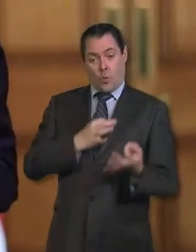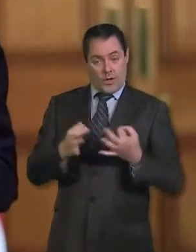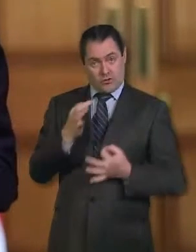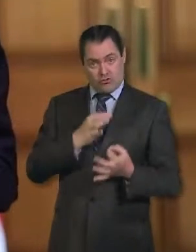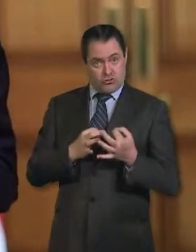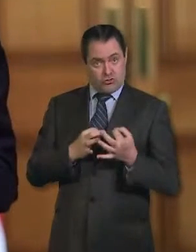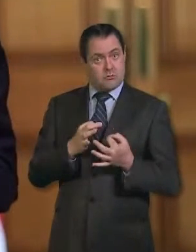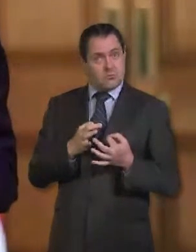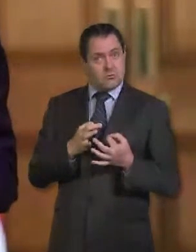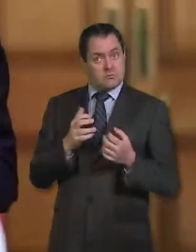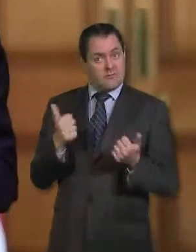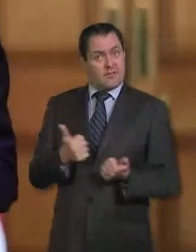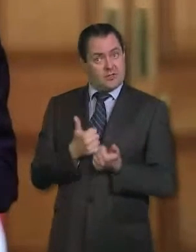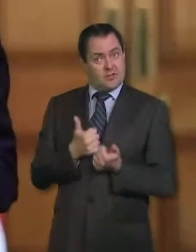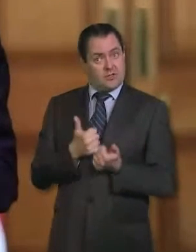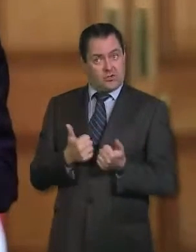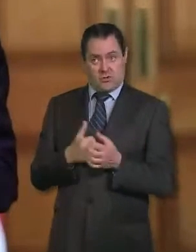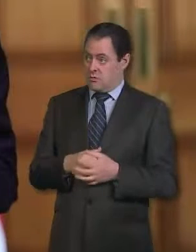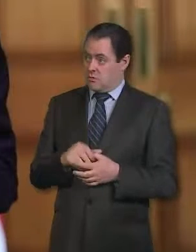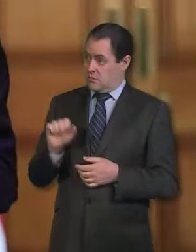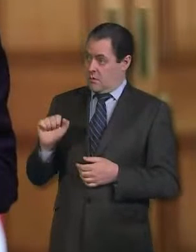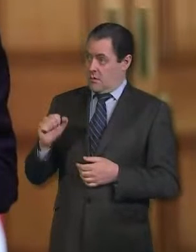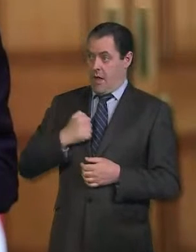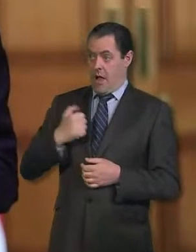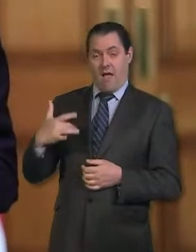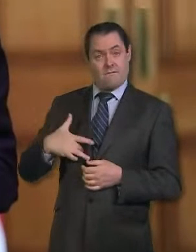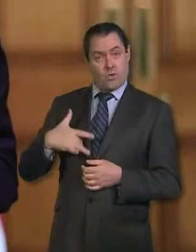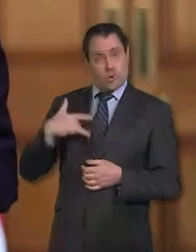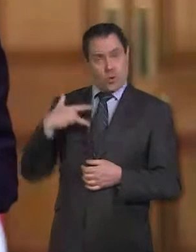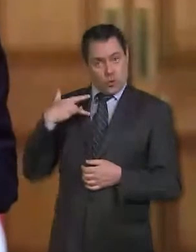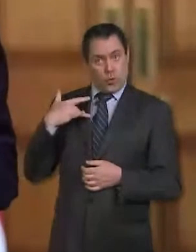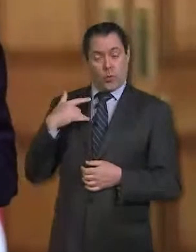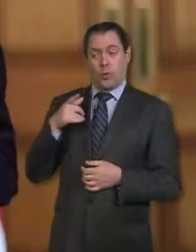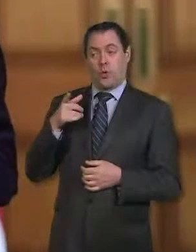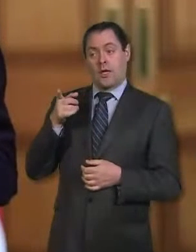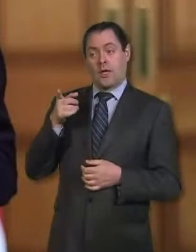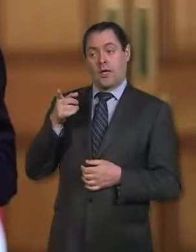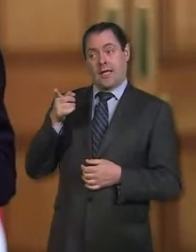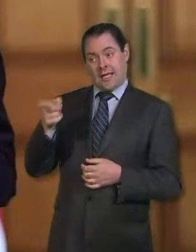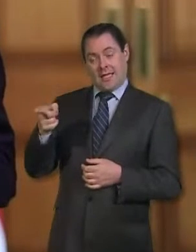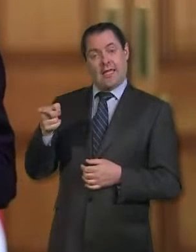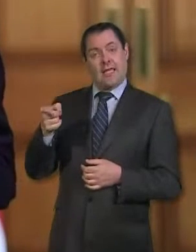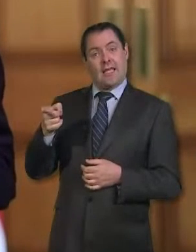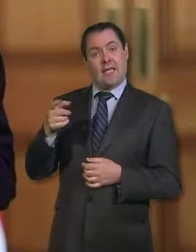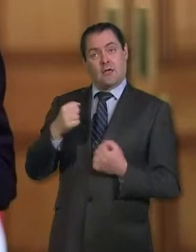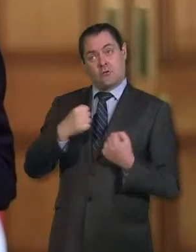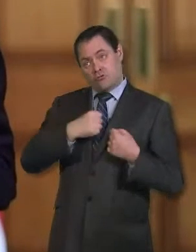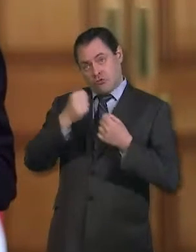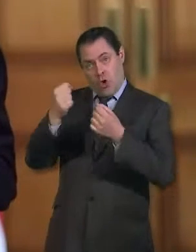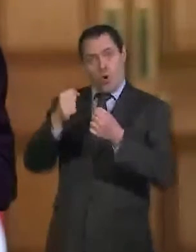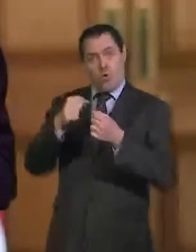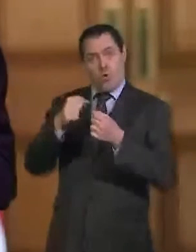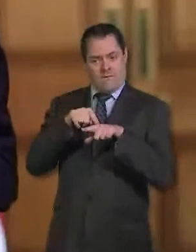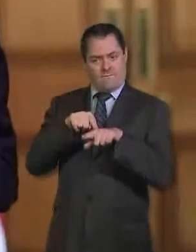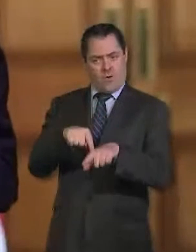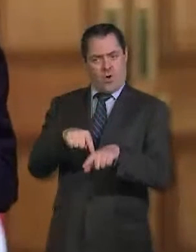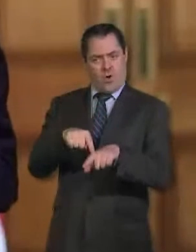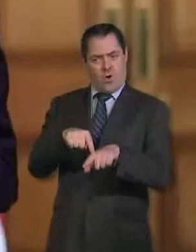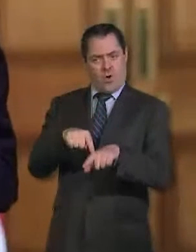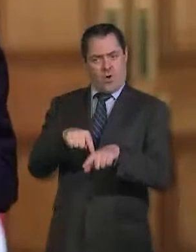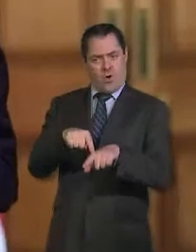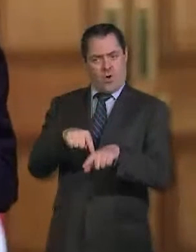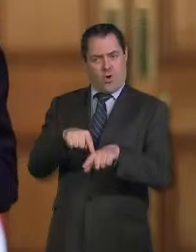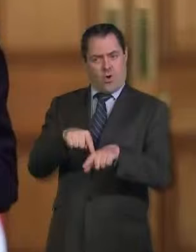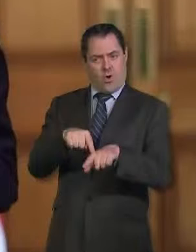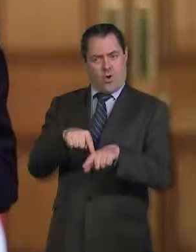view is that what he did was within the guidelines. I can understand why reasonable people can take